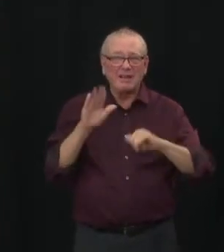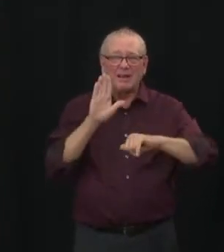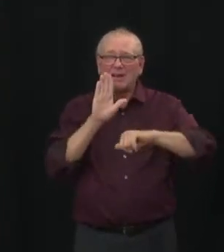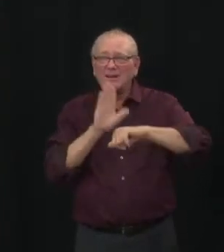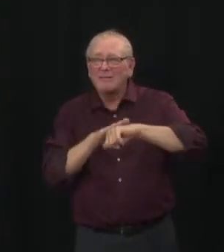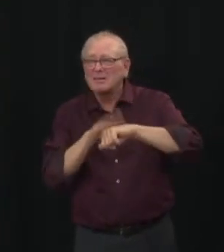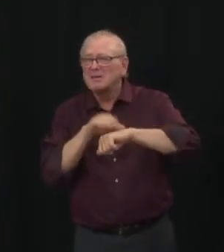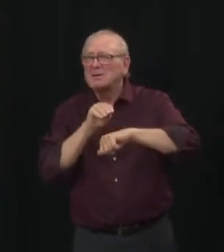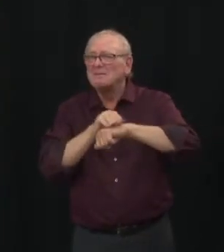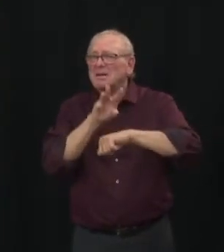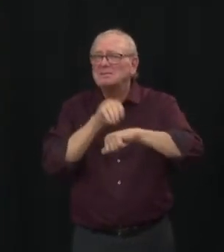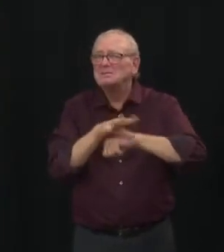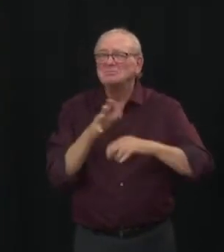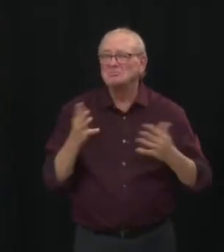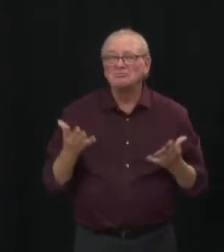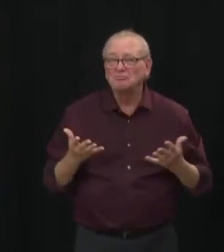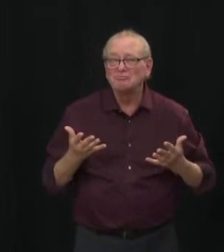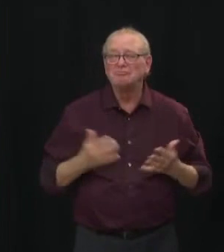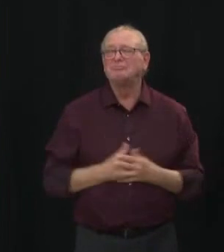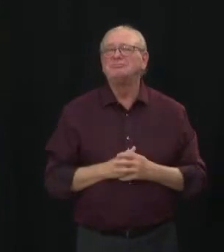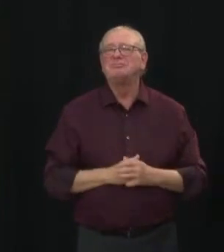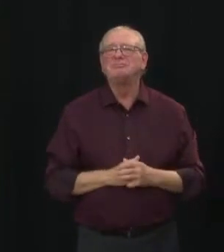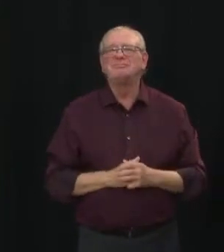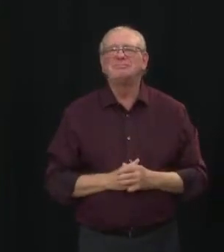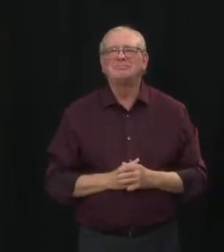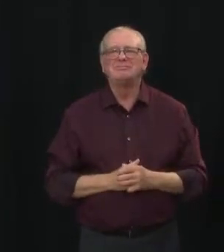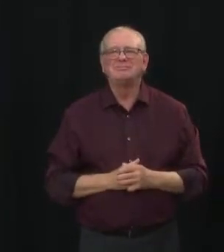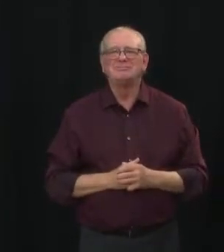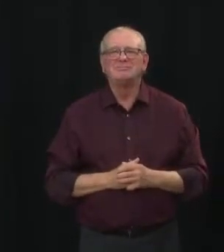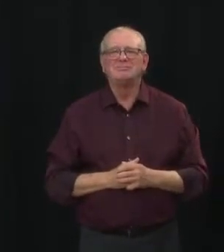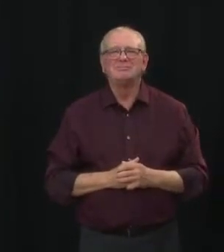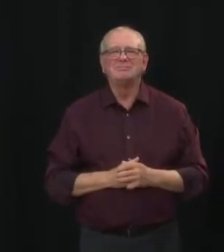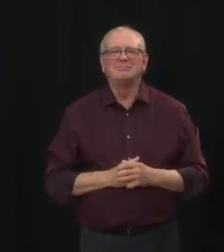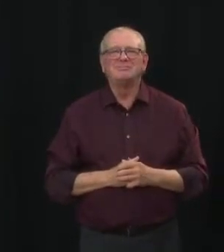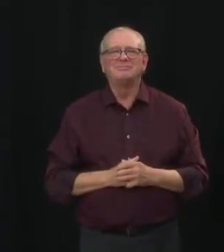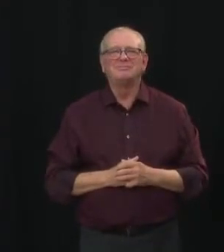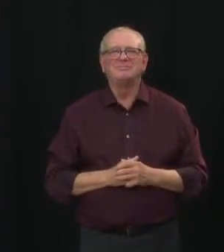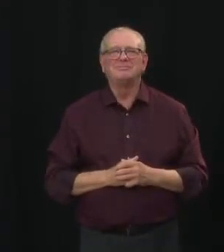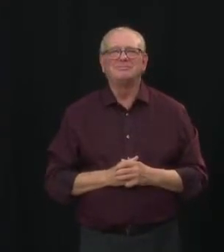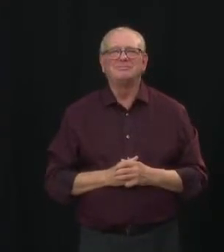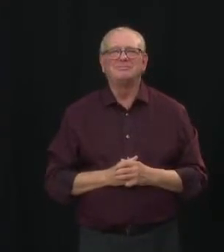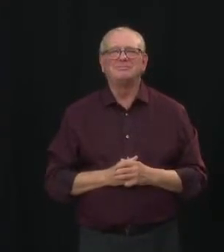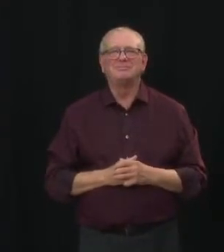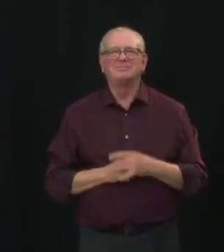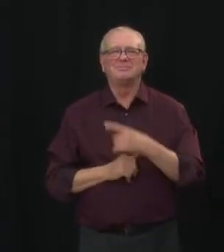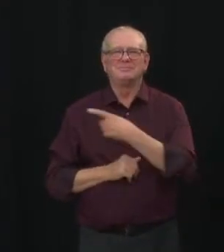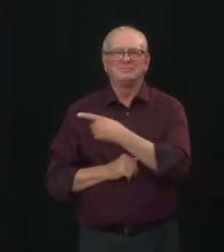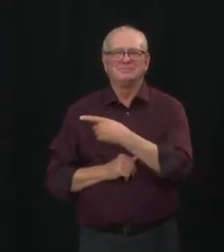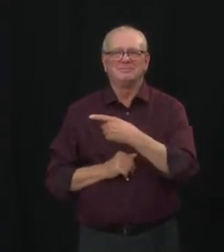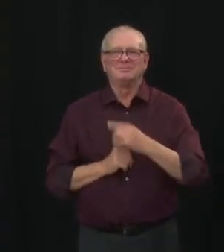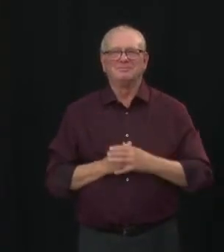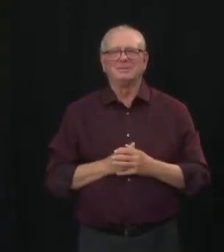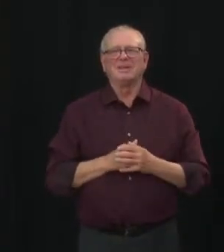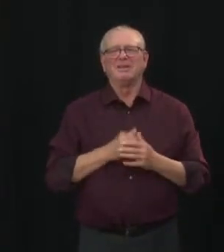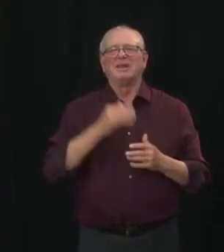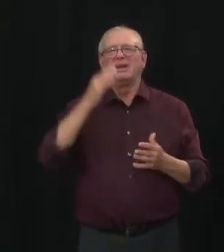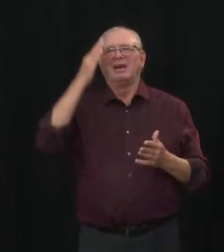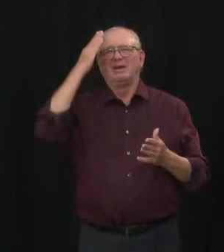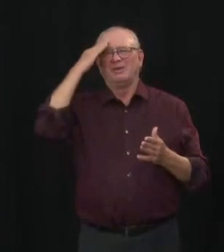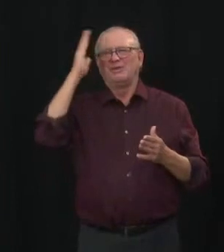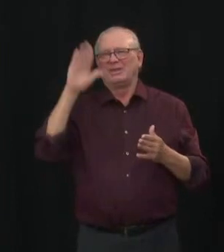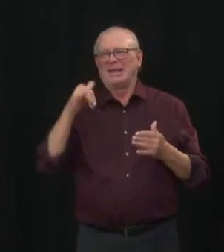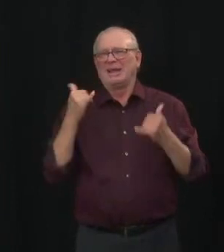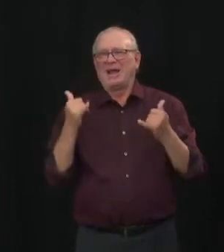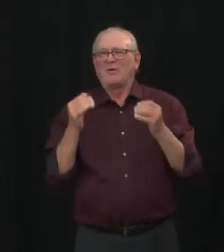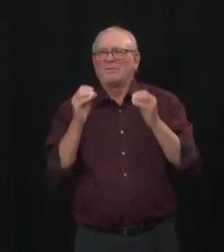Maybe I'll start just to say that we know that COVID-19 transmission is higher,